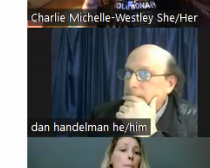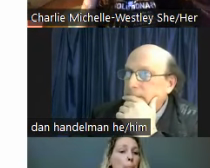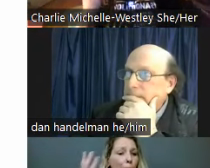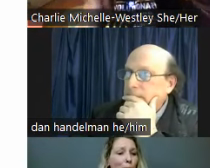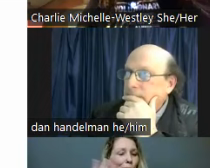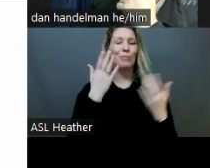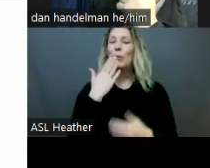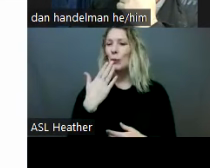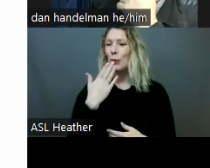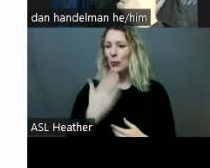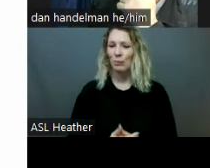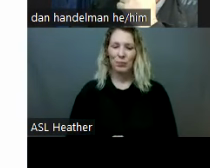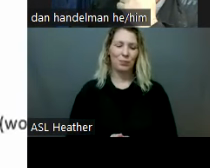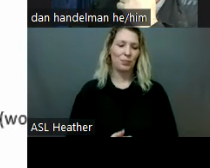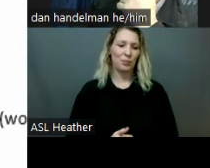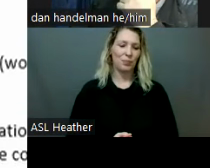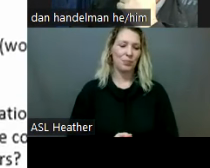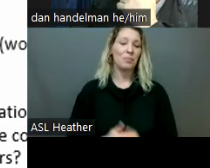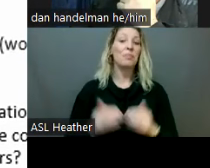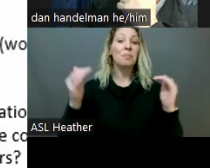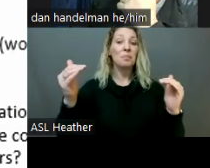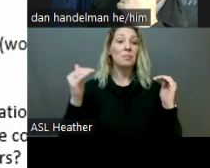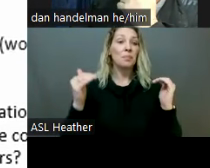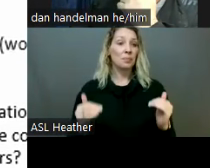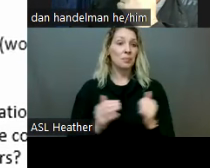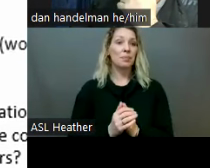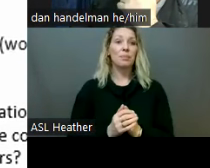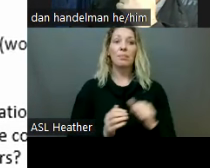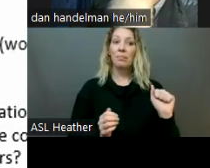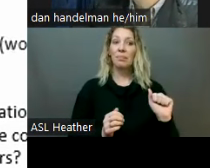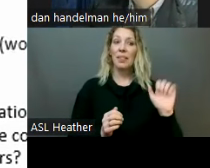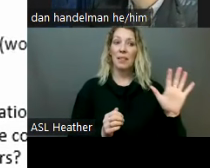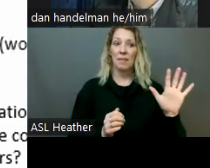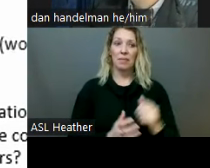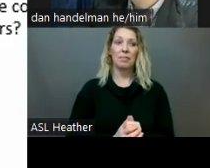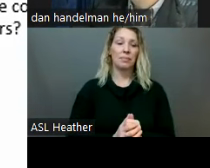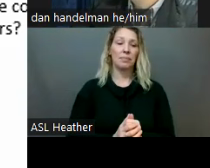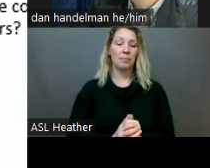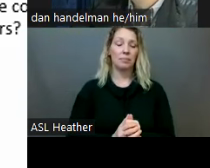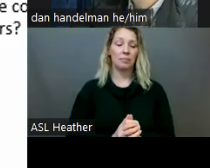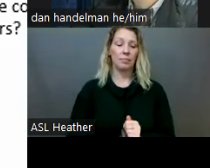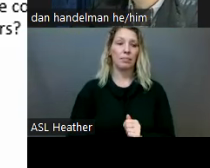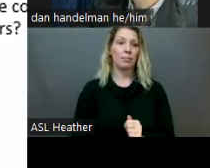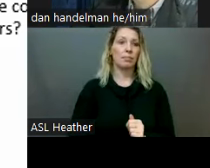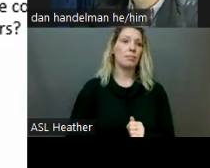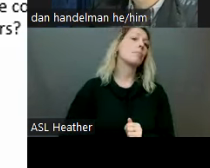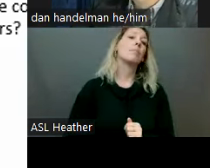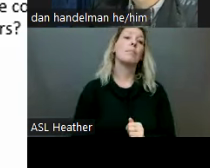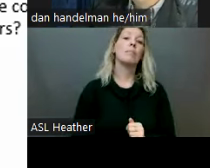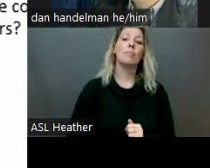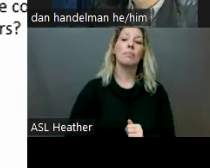Beautiful, thank you. Next section, A5.